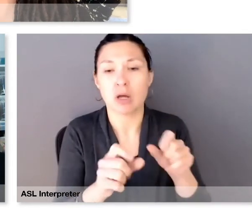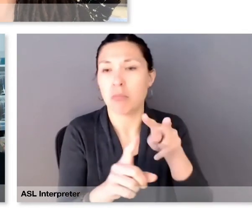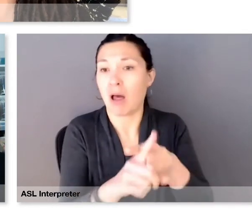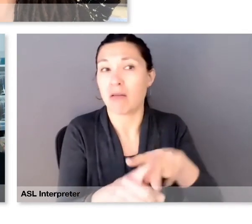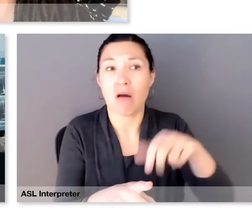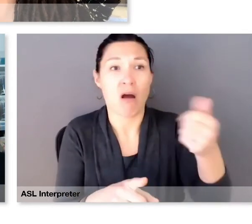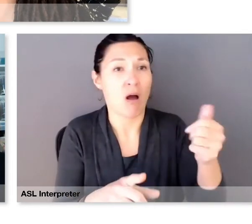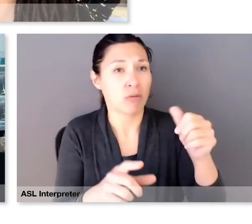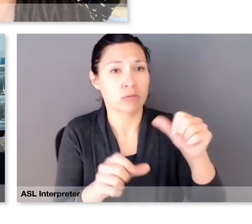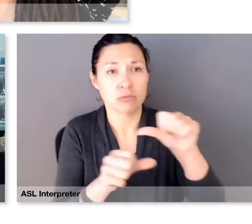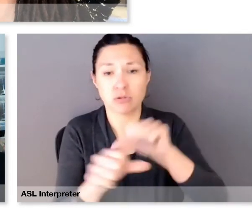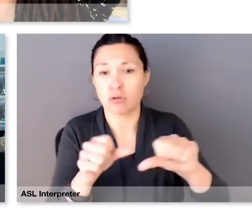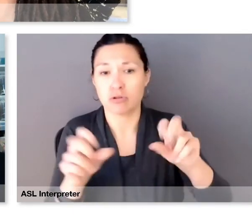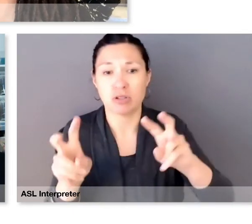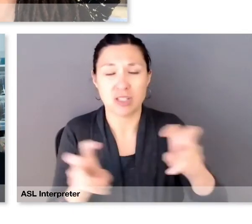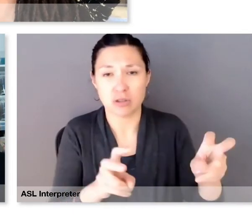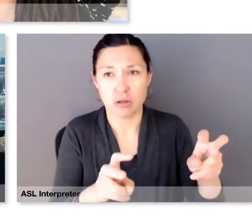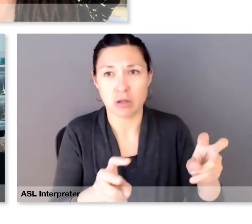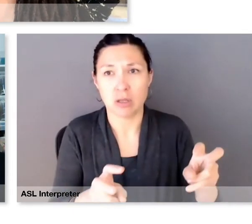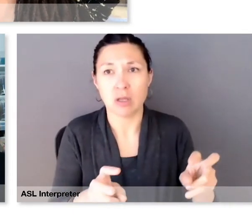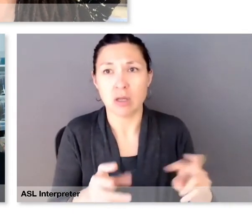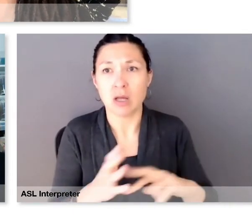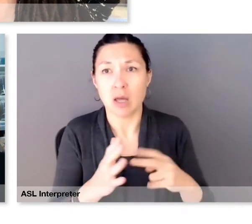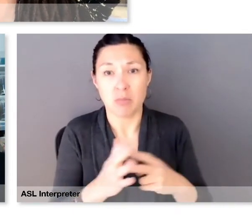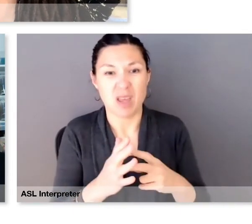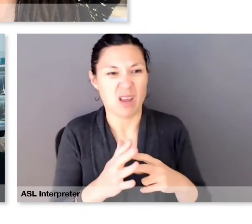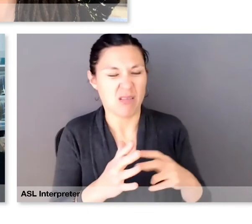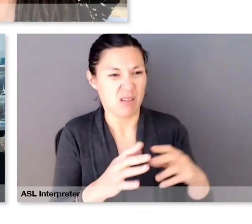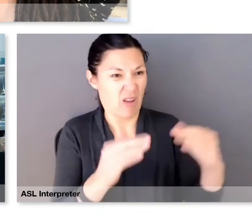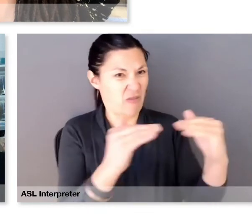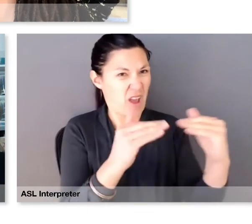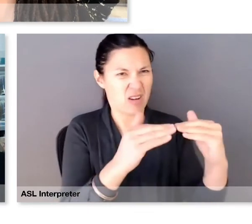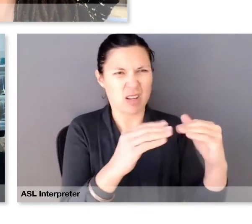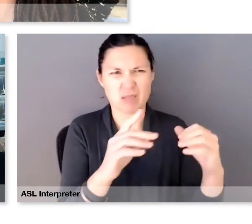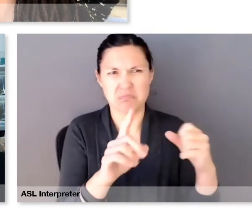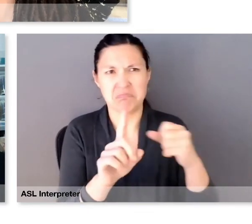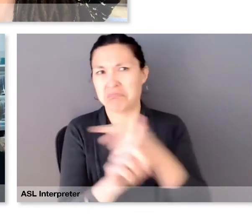could inadvertently detract from fairness. And then the other thing that I mentioned was that